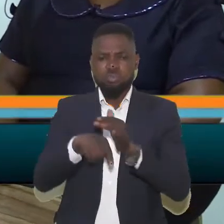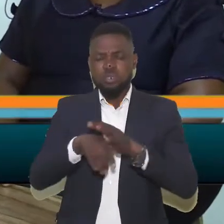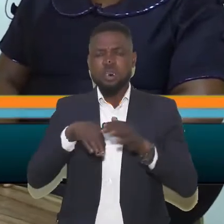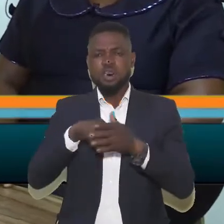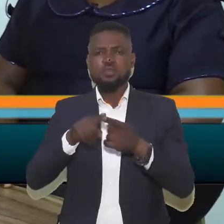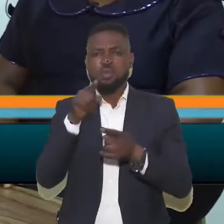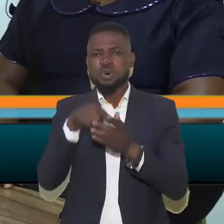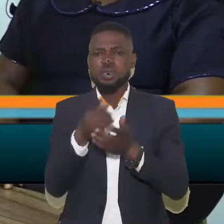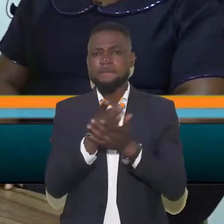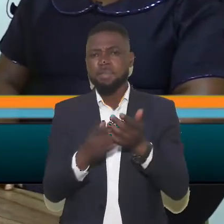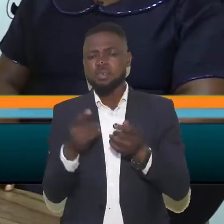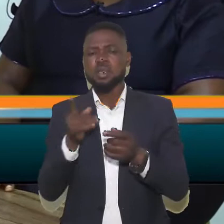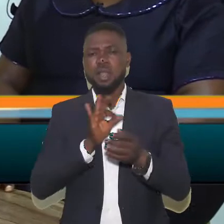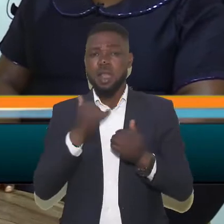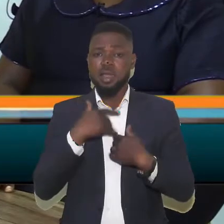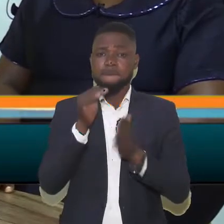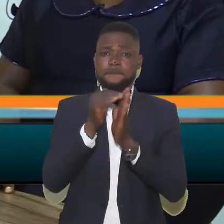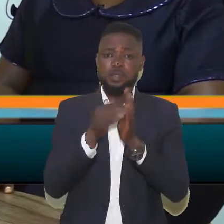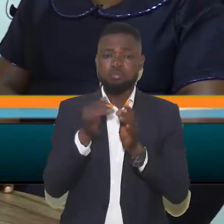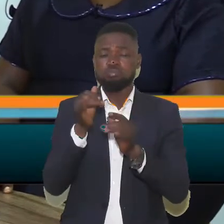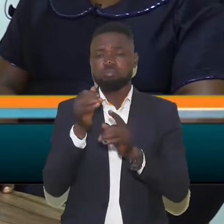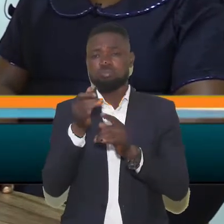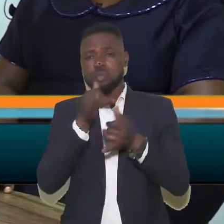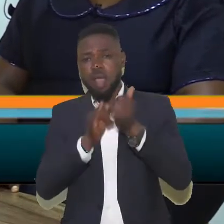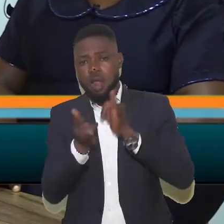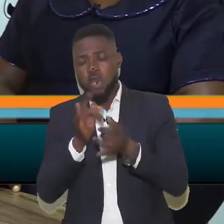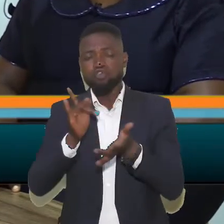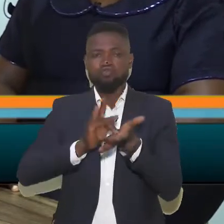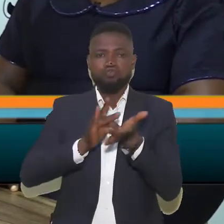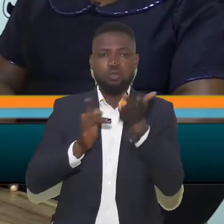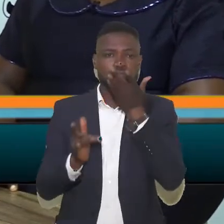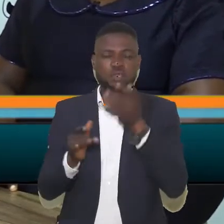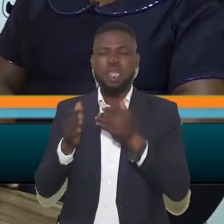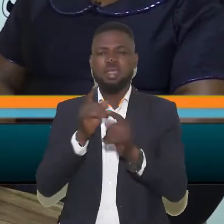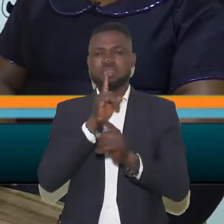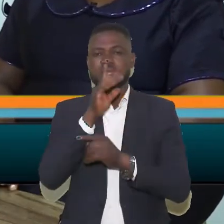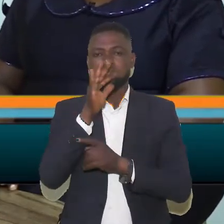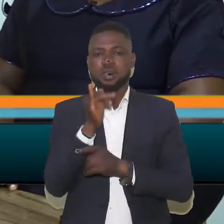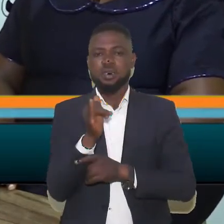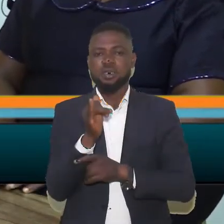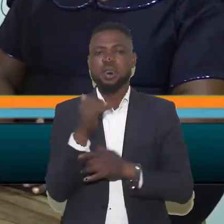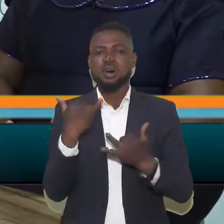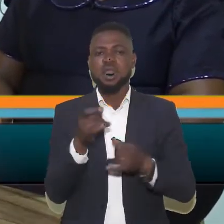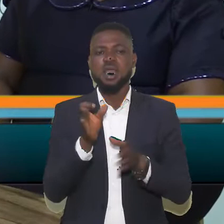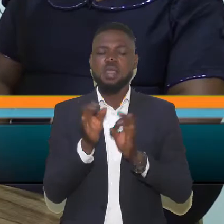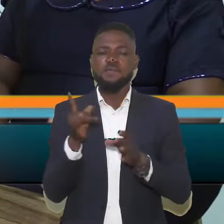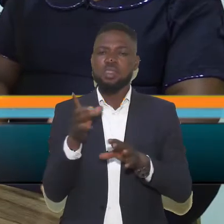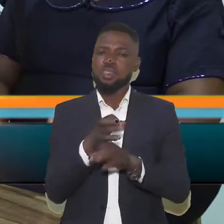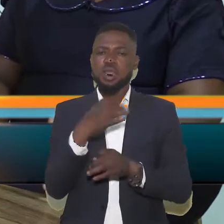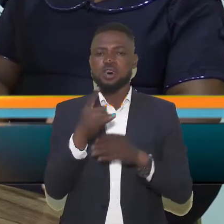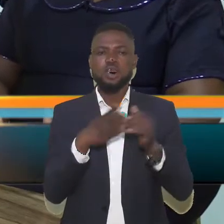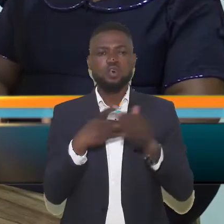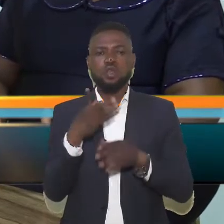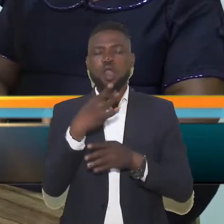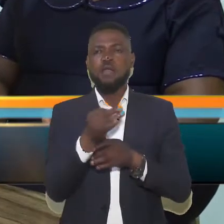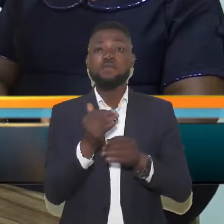deeper into all these aspects? You mentioned alcoholism as well, Yes. and drug use. Yes, definitely. Now, if we take the